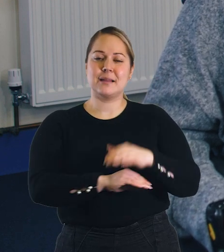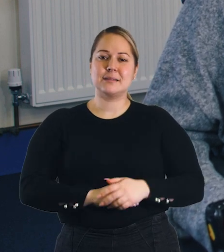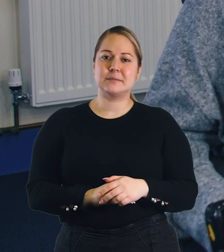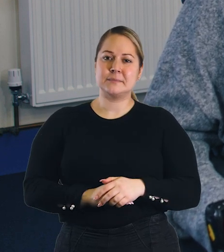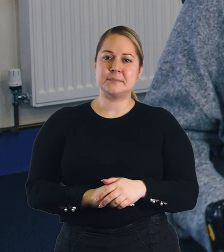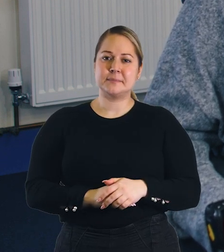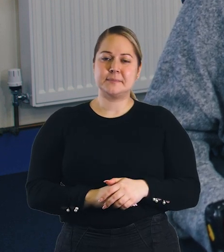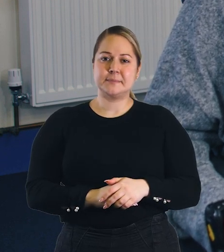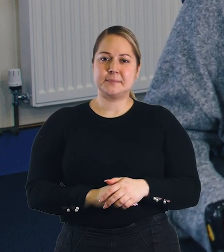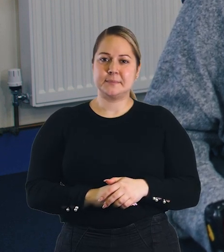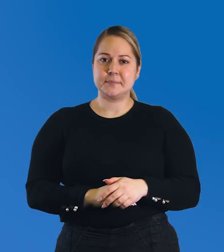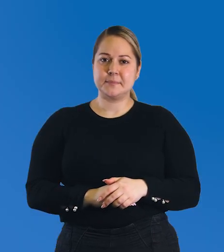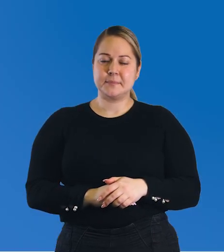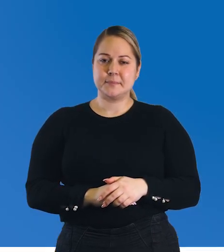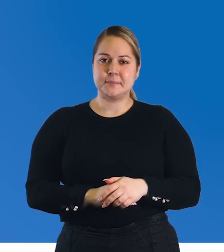when you're out.